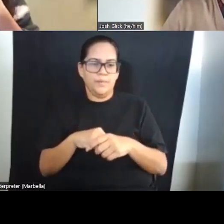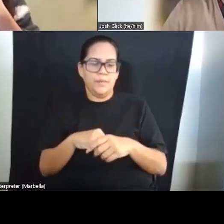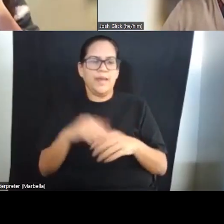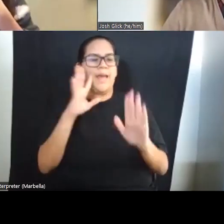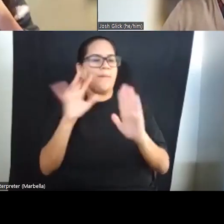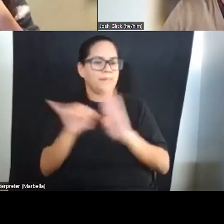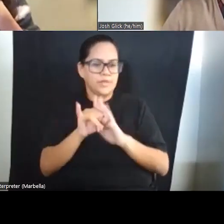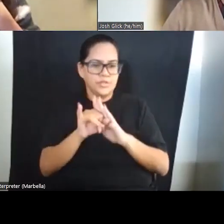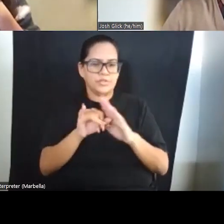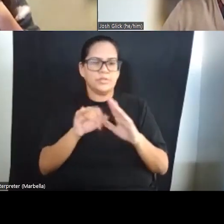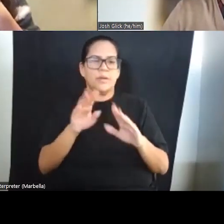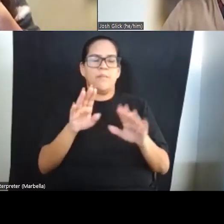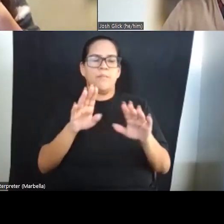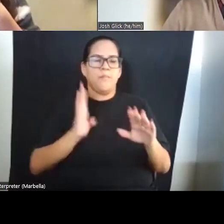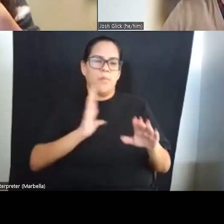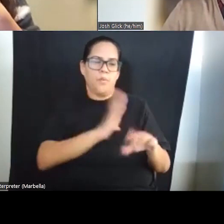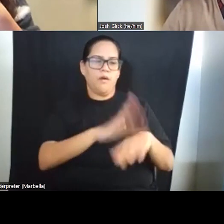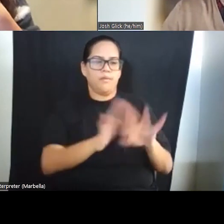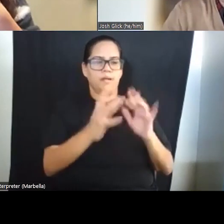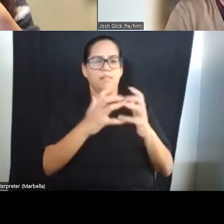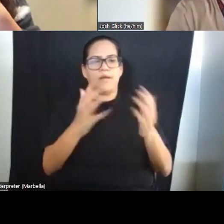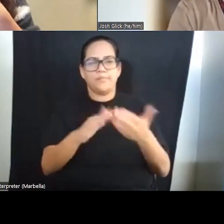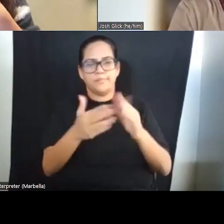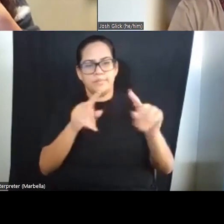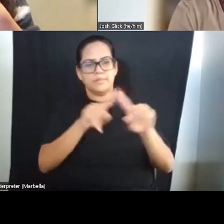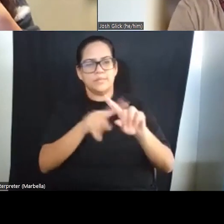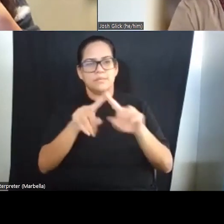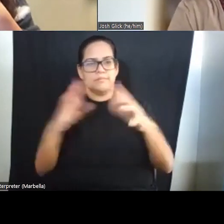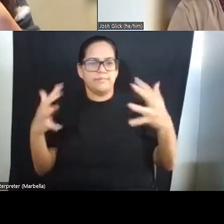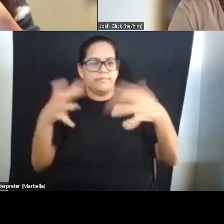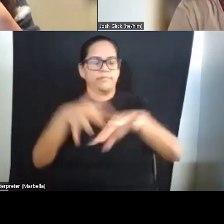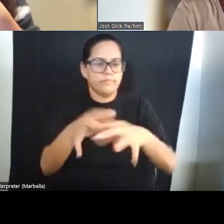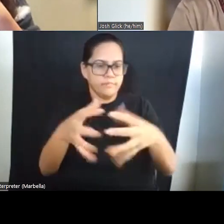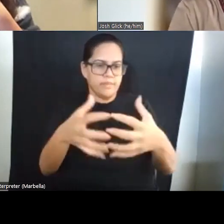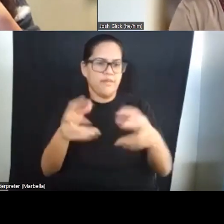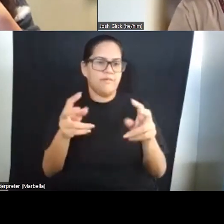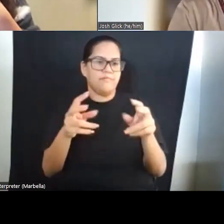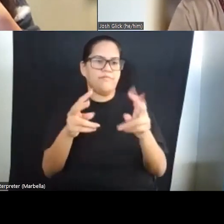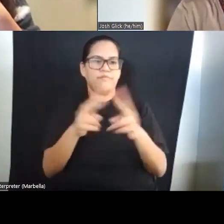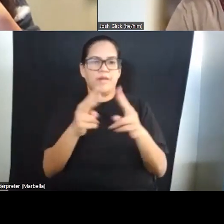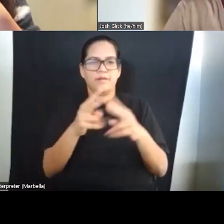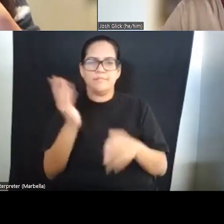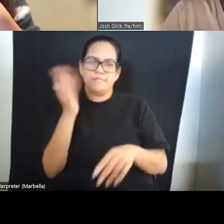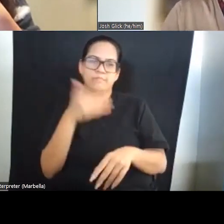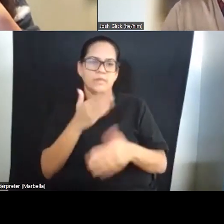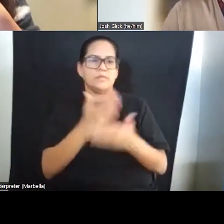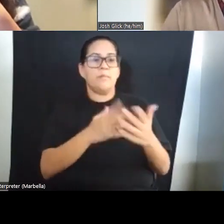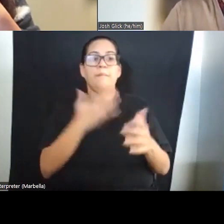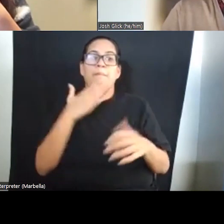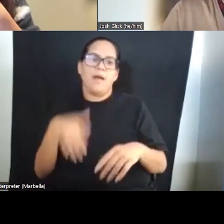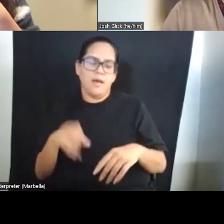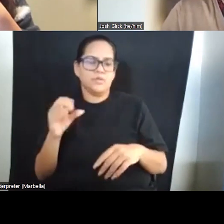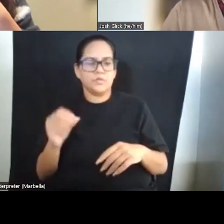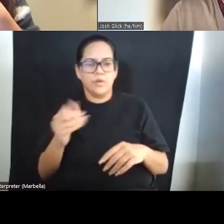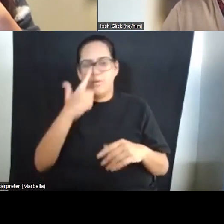image board on the internet where a lot of communities different congregate. Some of them are very innocuous, some of them are very bad. That's where a lot of